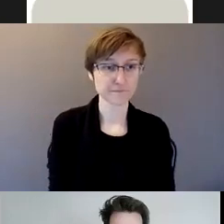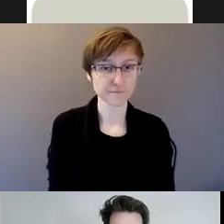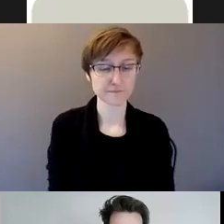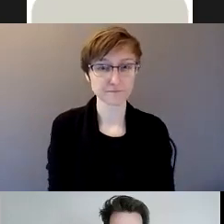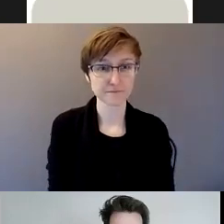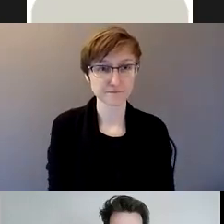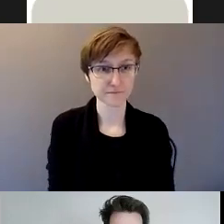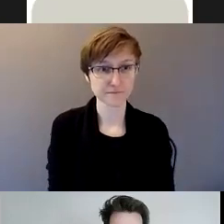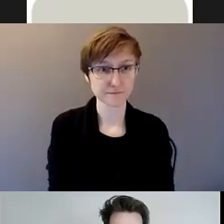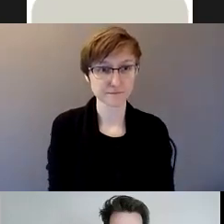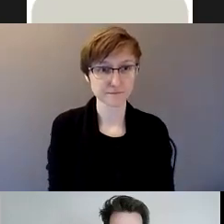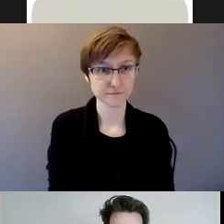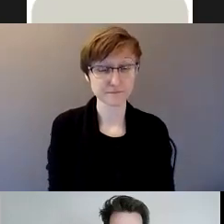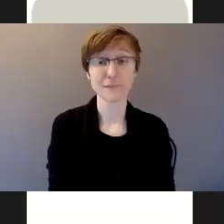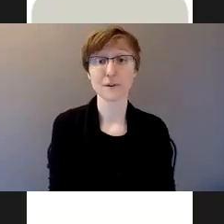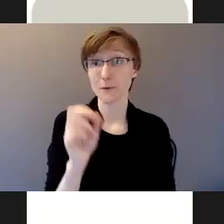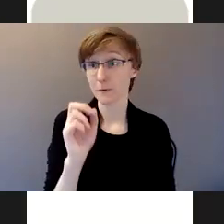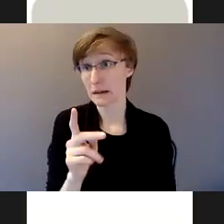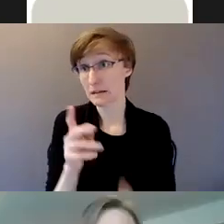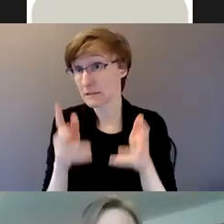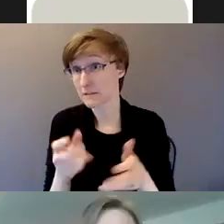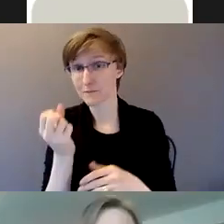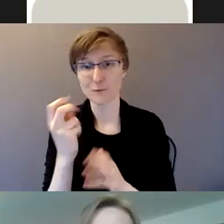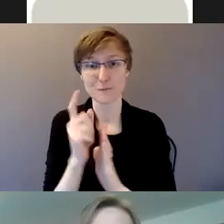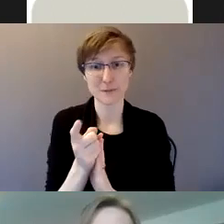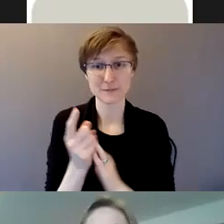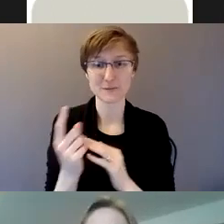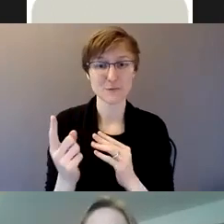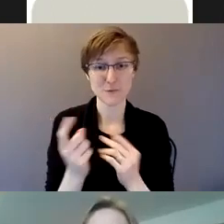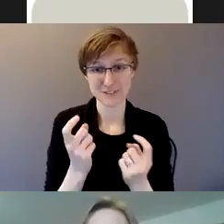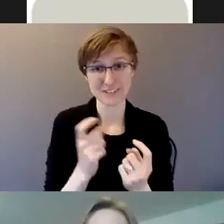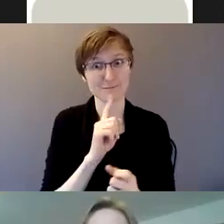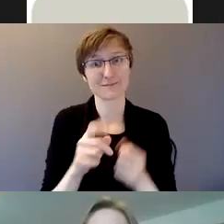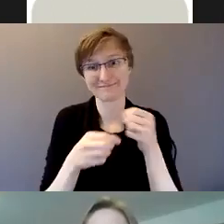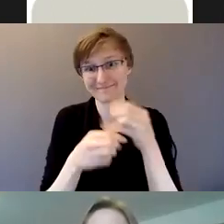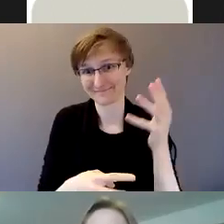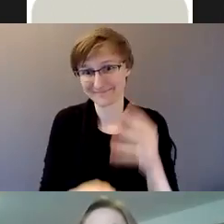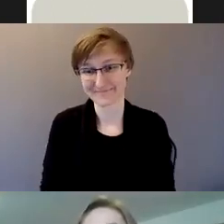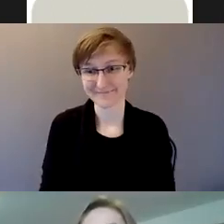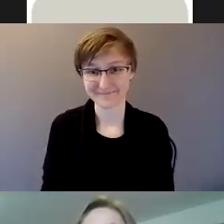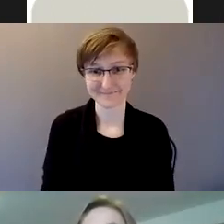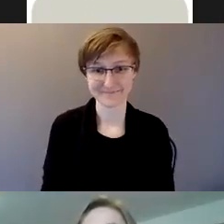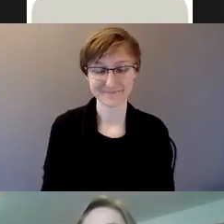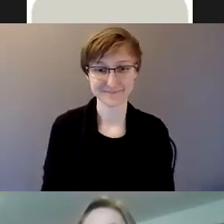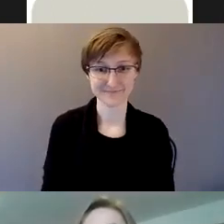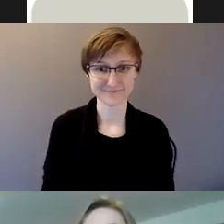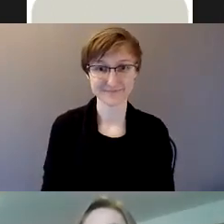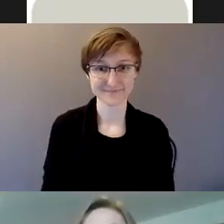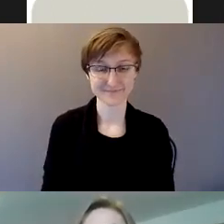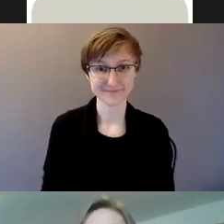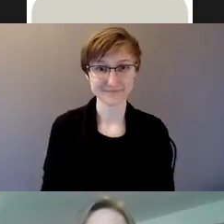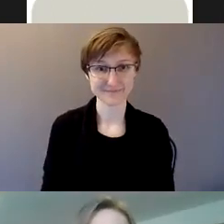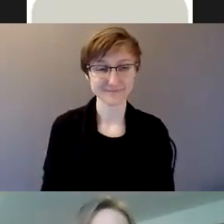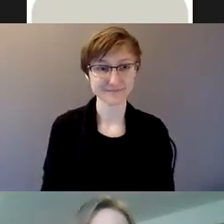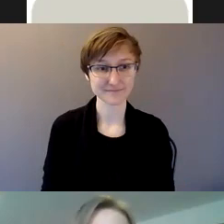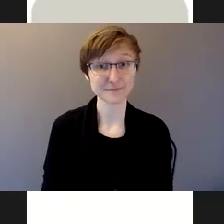And okay, about 12 minutes left for questions, which I'm sure there are many. Thank